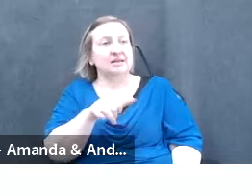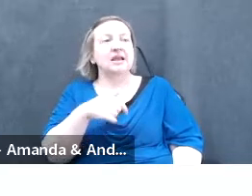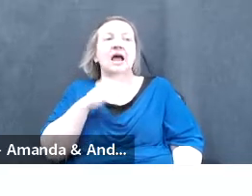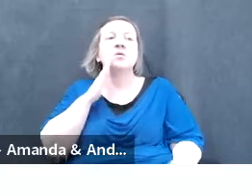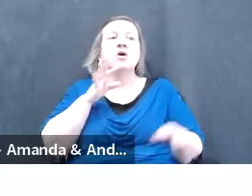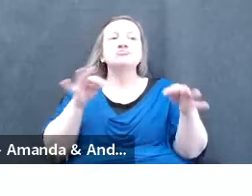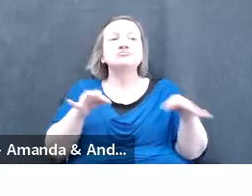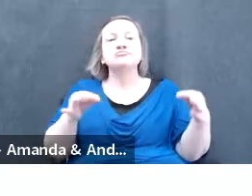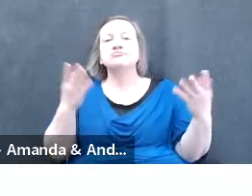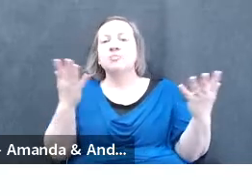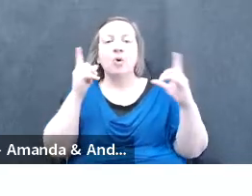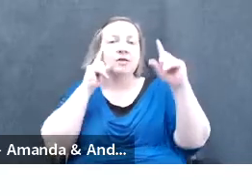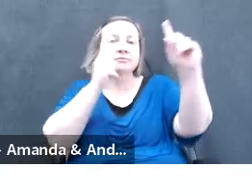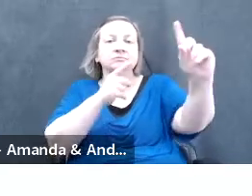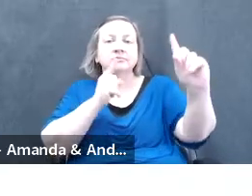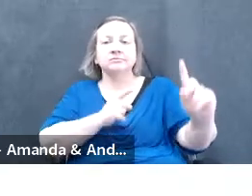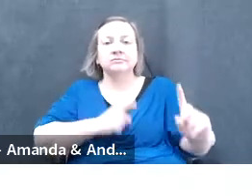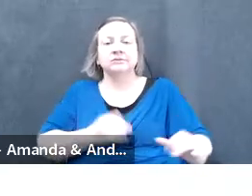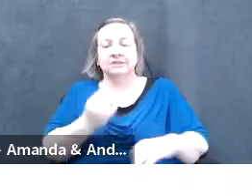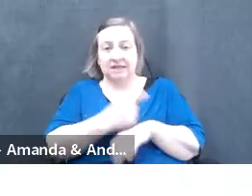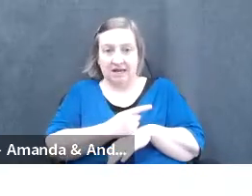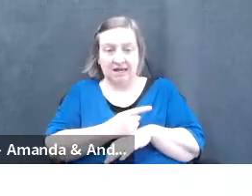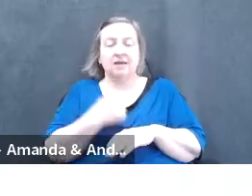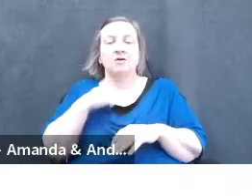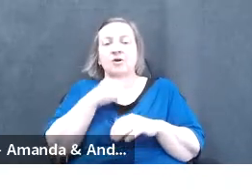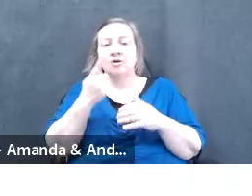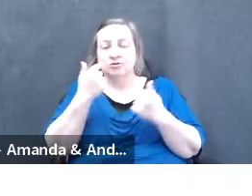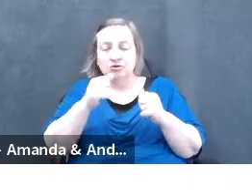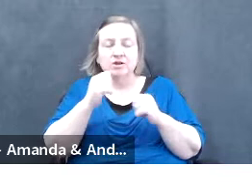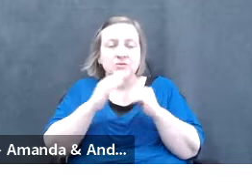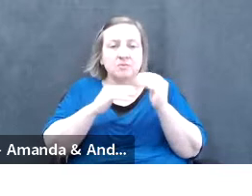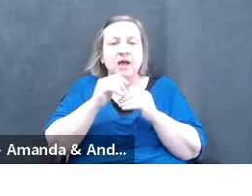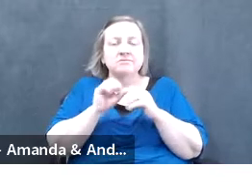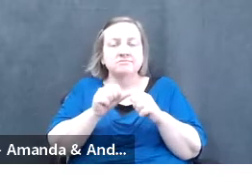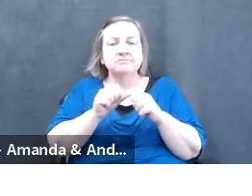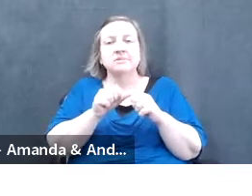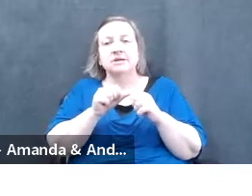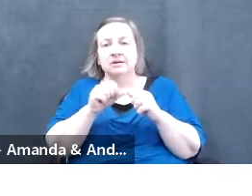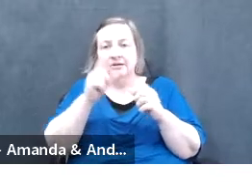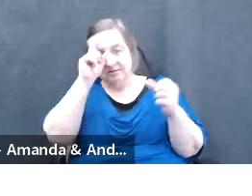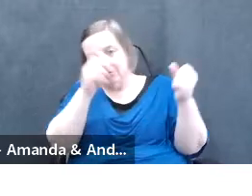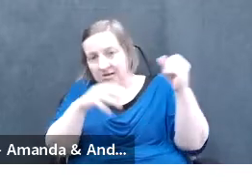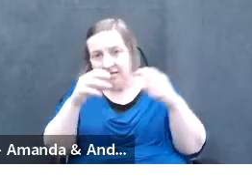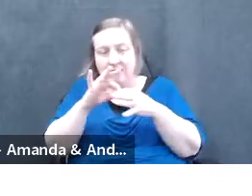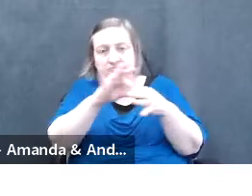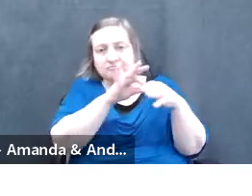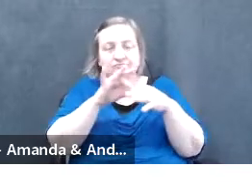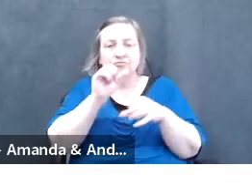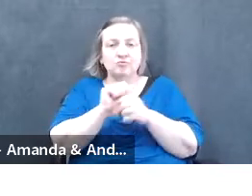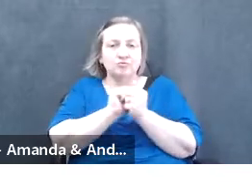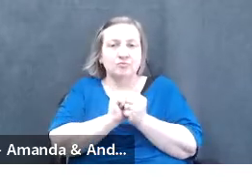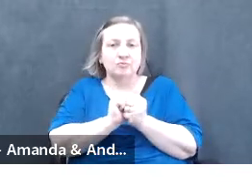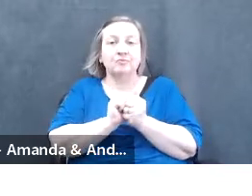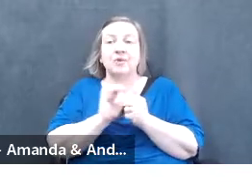objectives for today. As ever, we are continuing to build and sustain collaborative working relationships with each other. Today, our original plan was